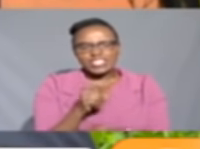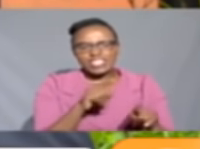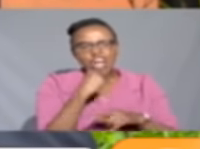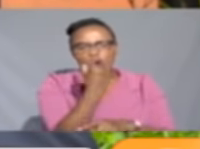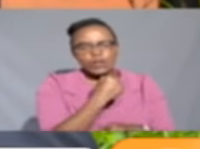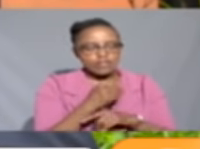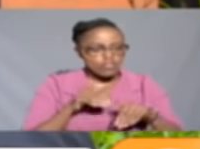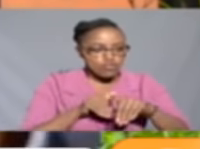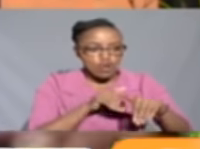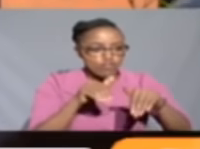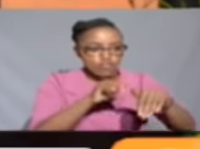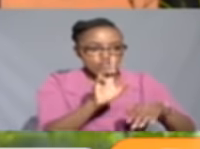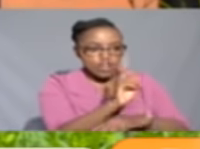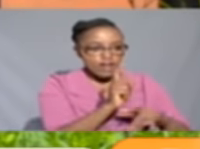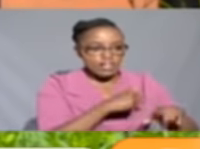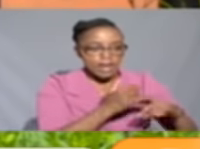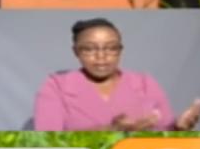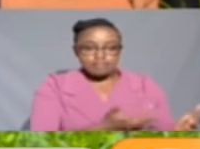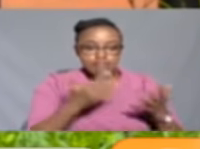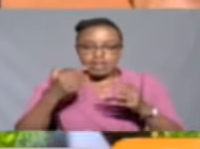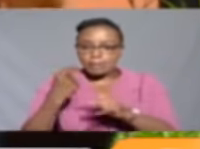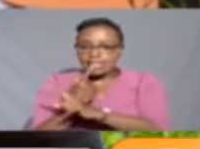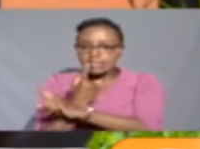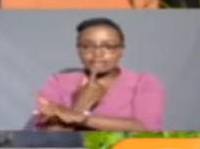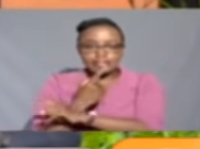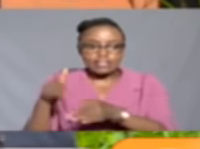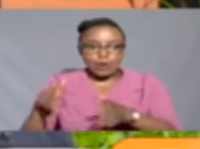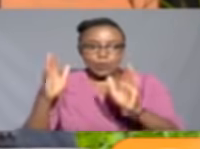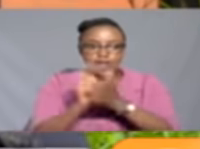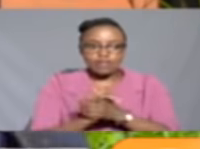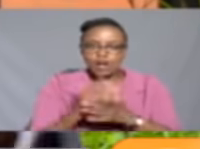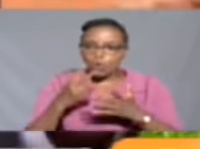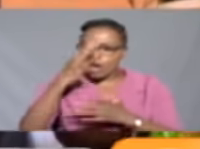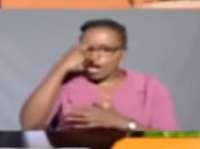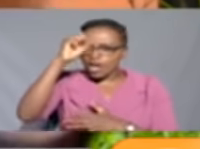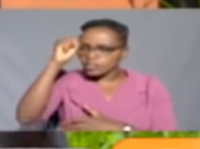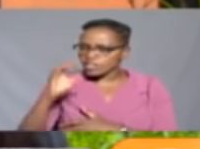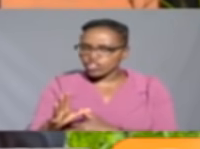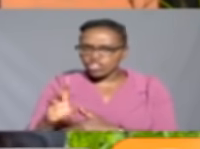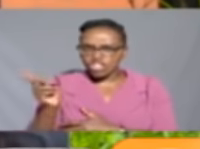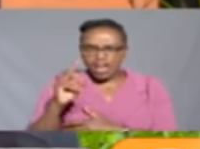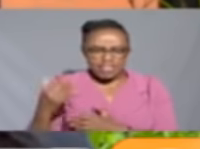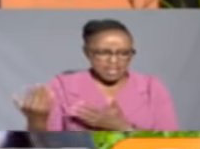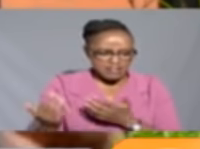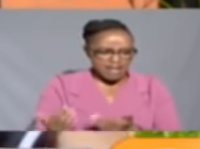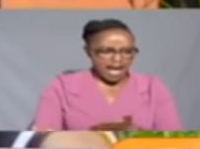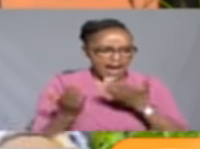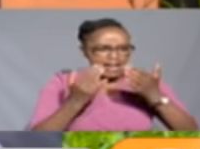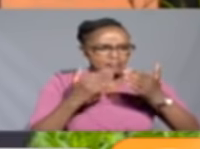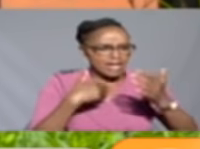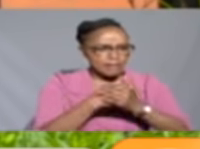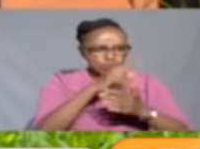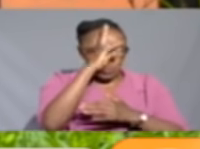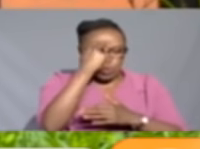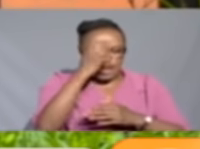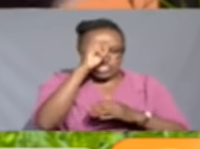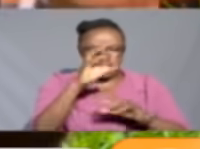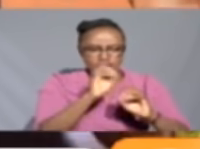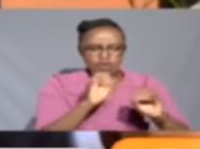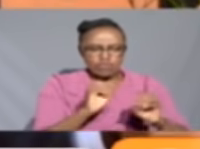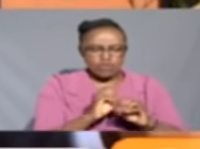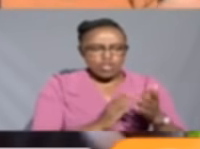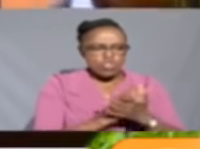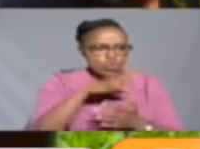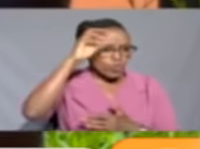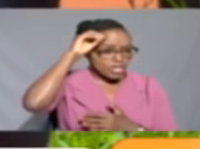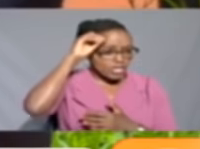one to Nairobi. Uh-oh. When I'm being taken a different direction. To Kajiado? No, they didn't take me to Kajiado. So they took me through